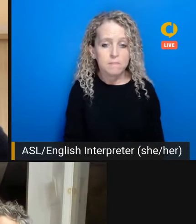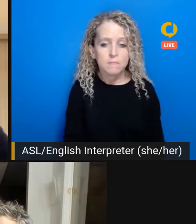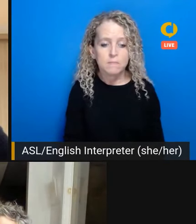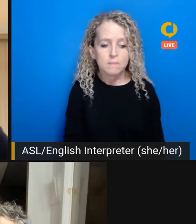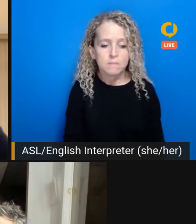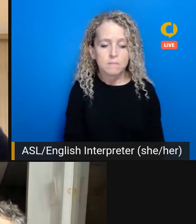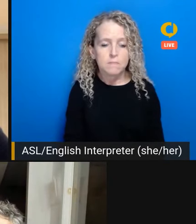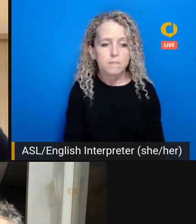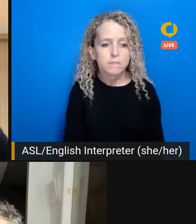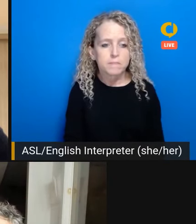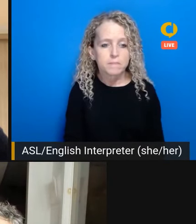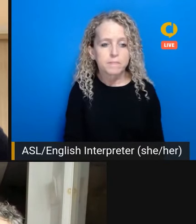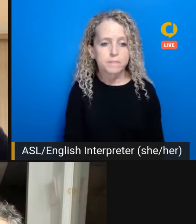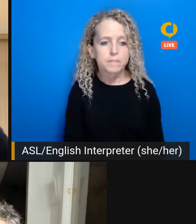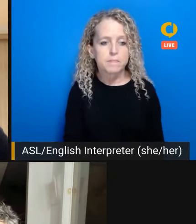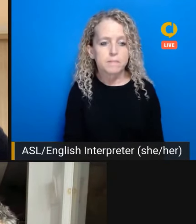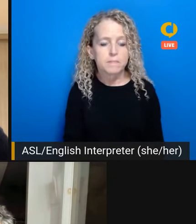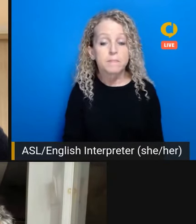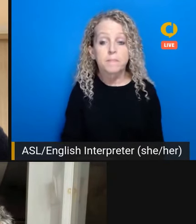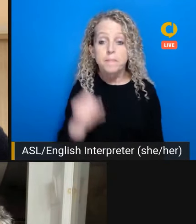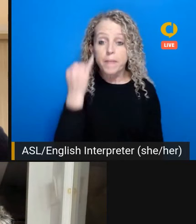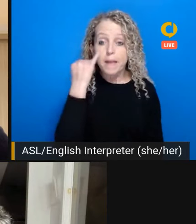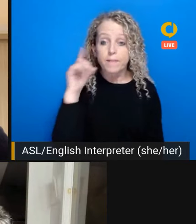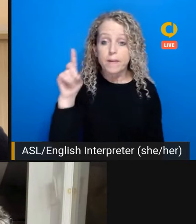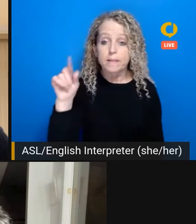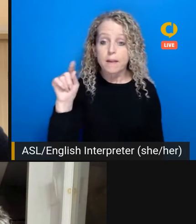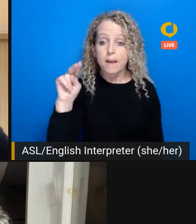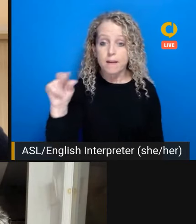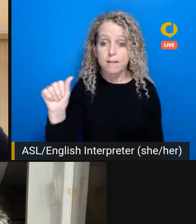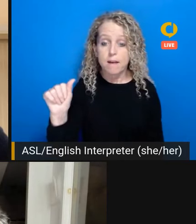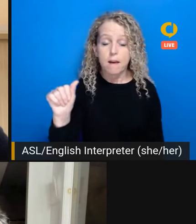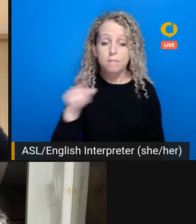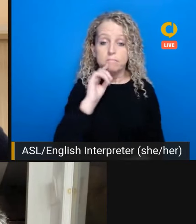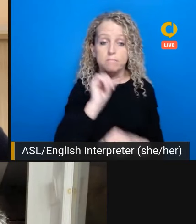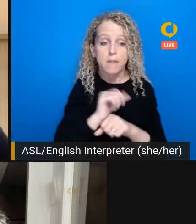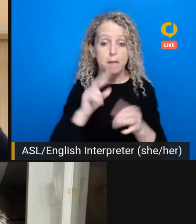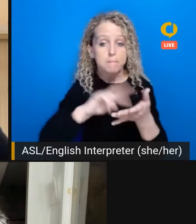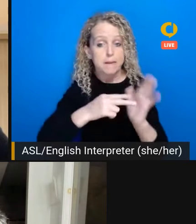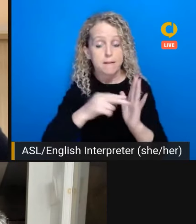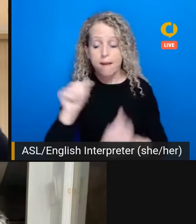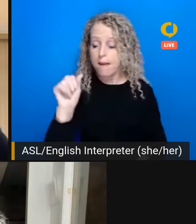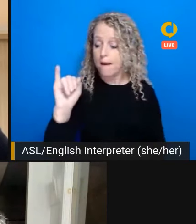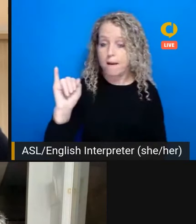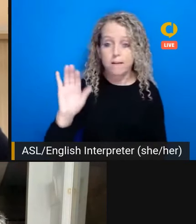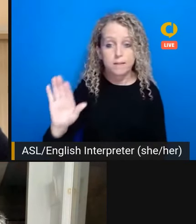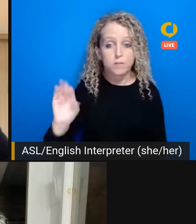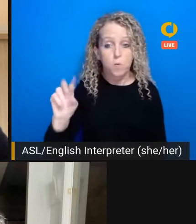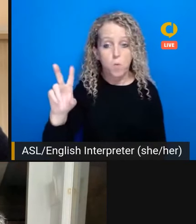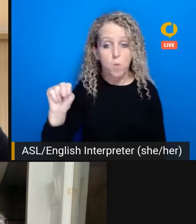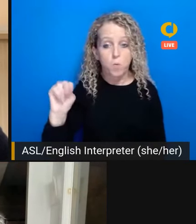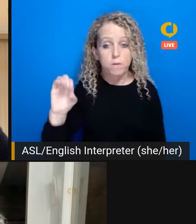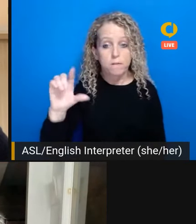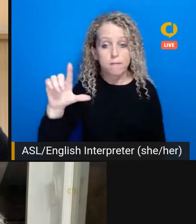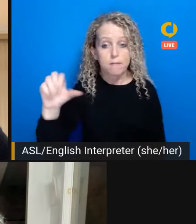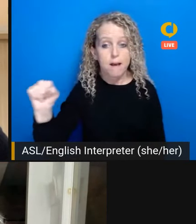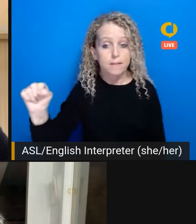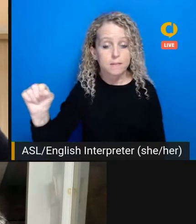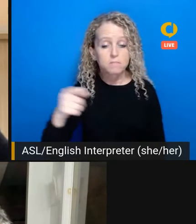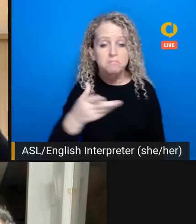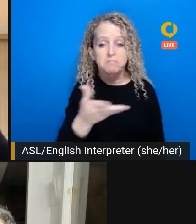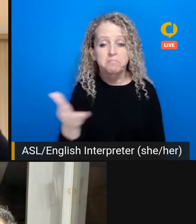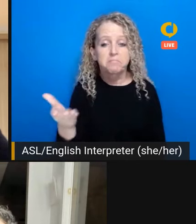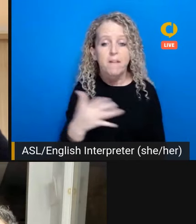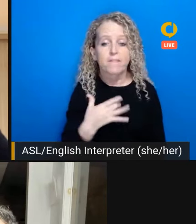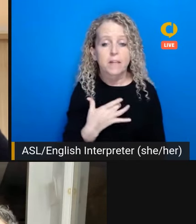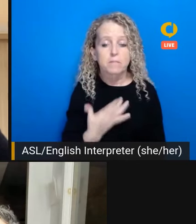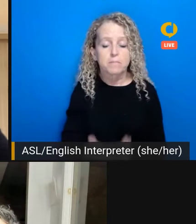AI itself is a class that we should be looking at, what would we say about that? Well, I